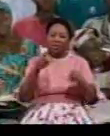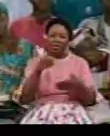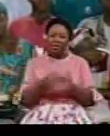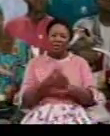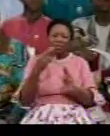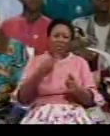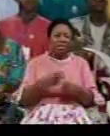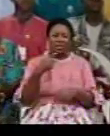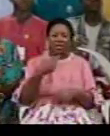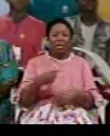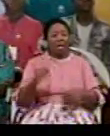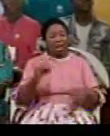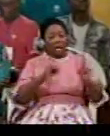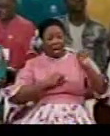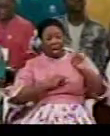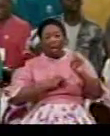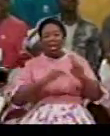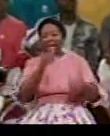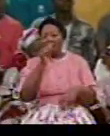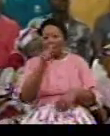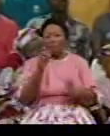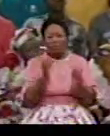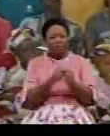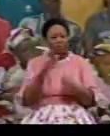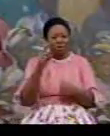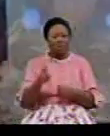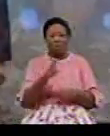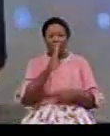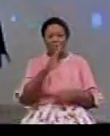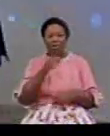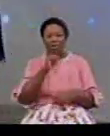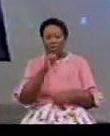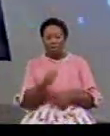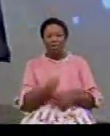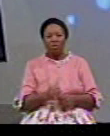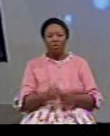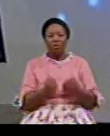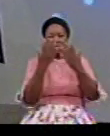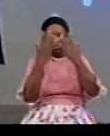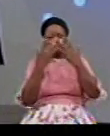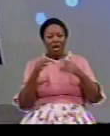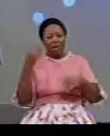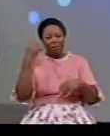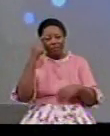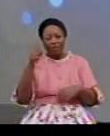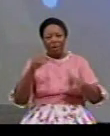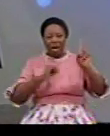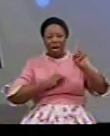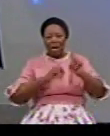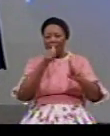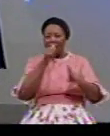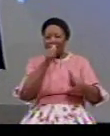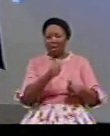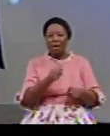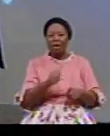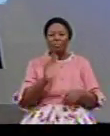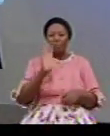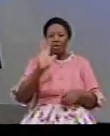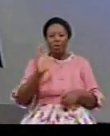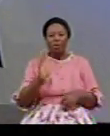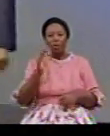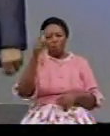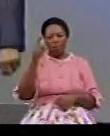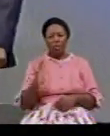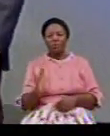the danger of damnation, red, the danger of eternal perdition, red is